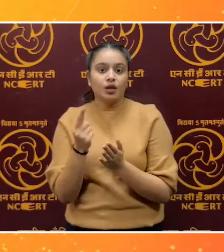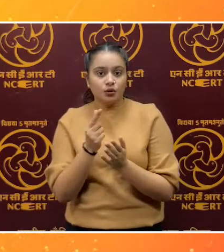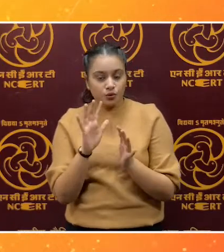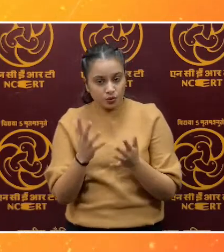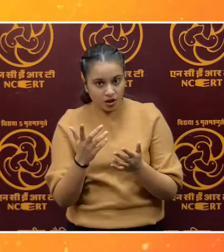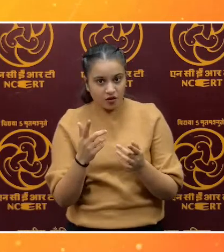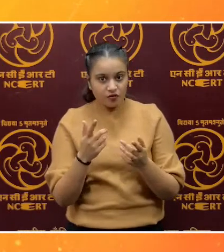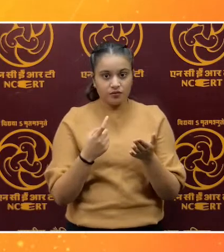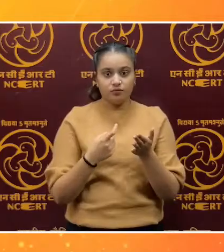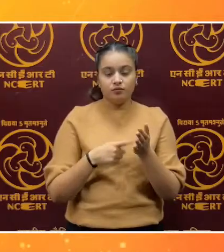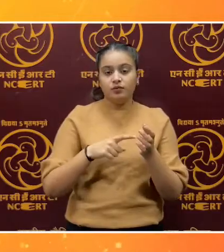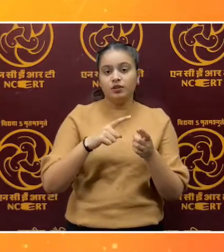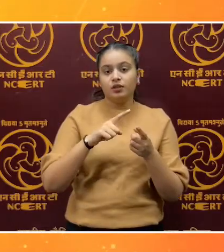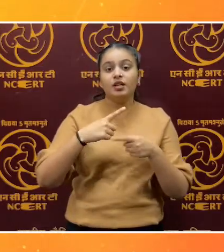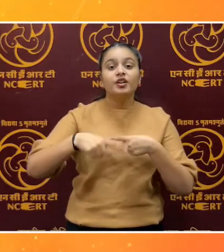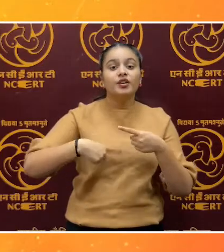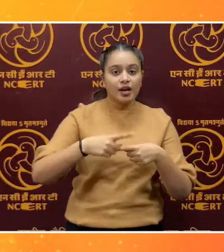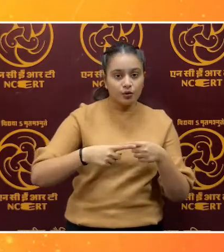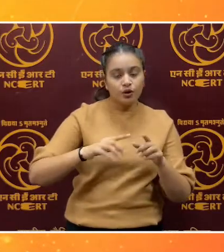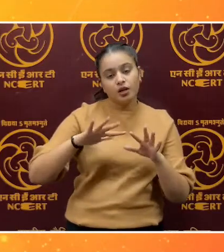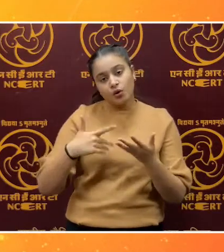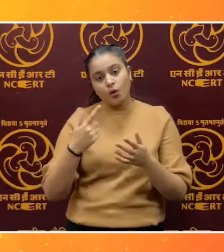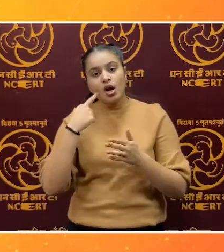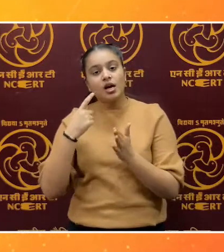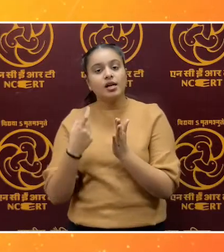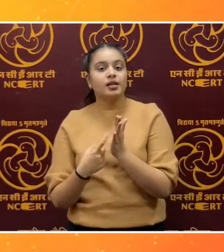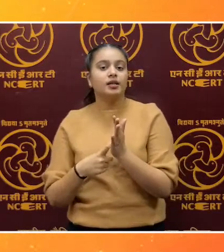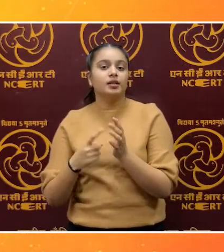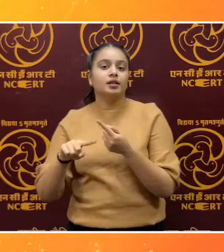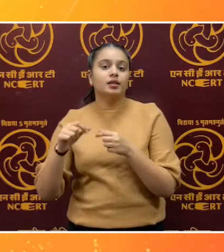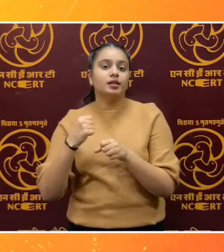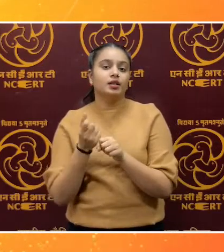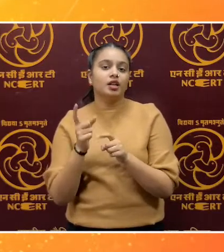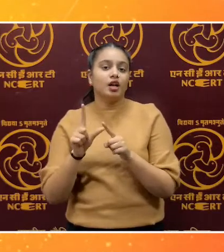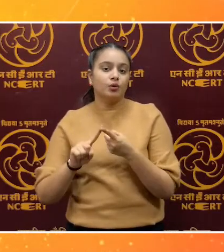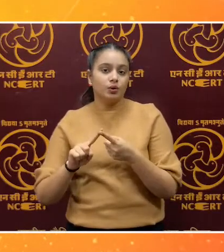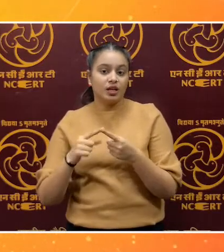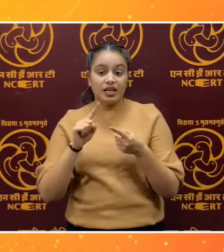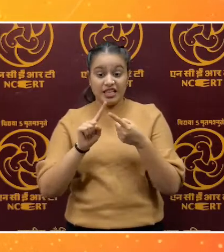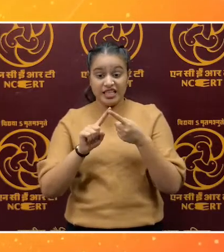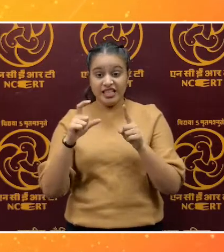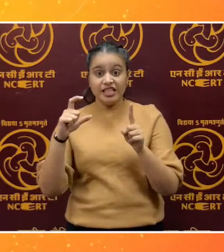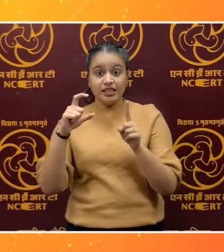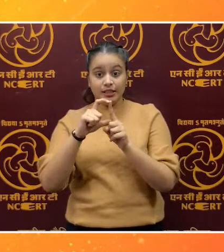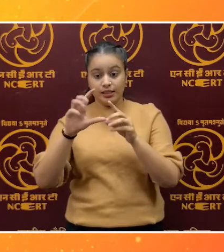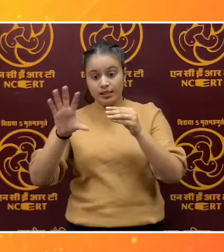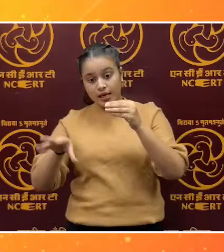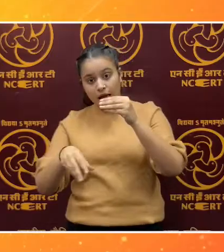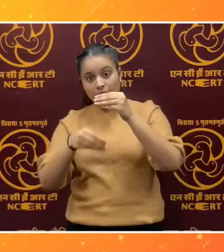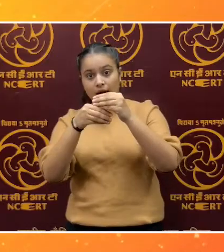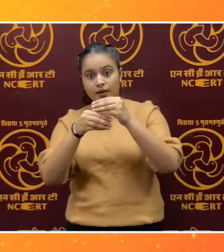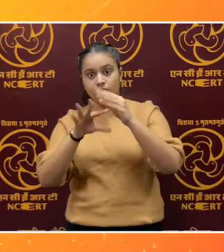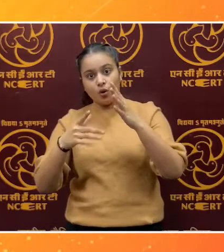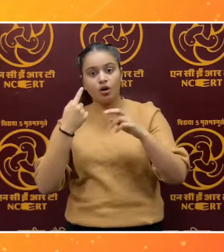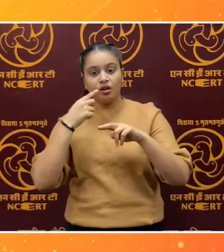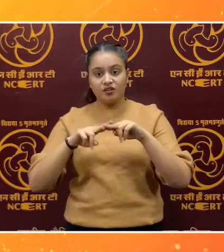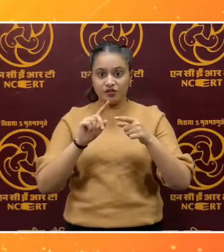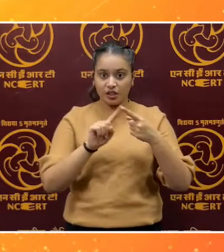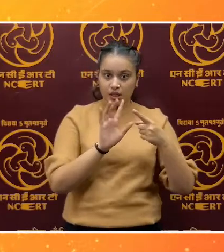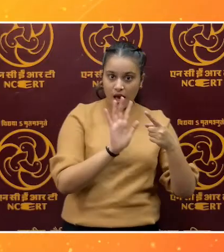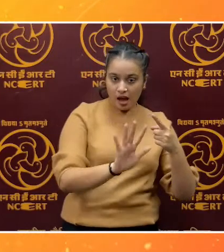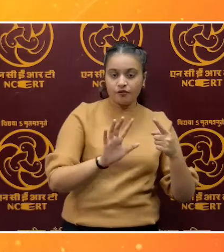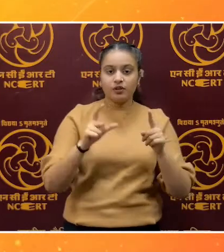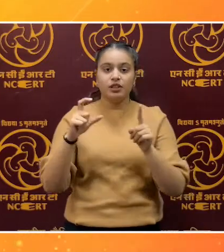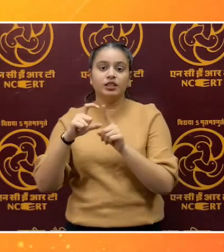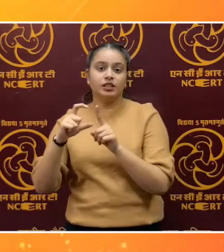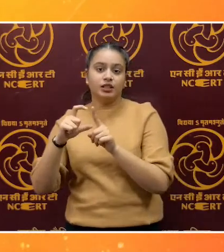there are irregular verbs. So with the regular verbs we put ed, or when e is already there we just put d. So jump will